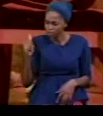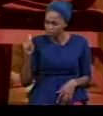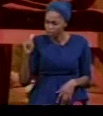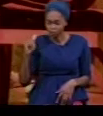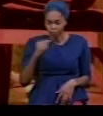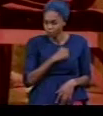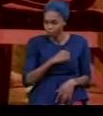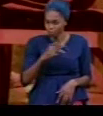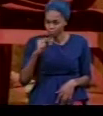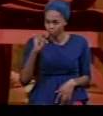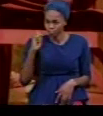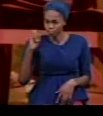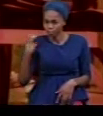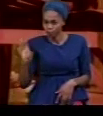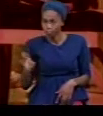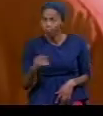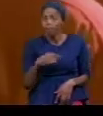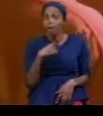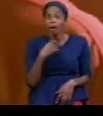of Babylon.